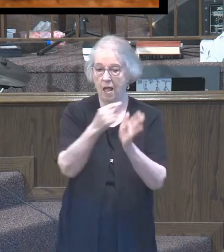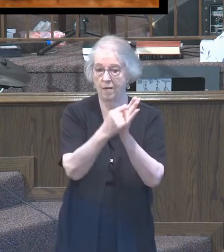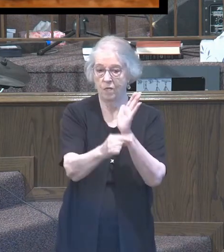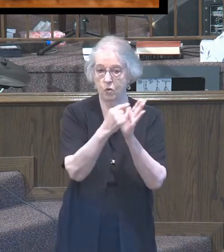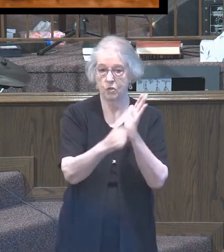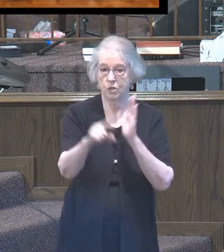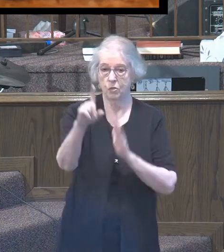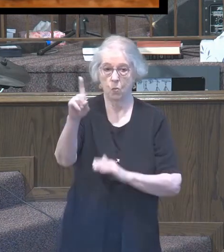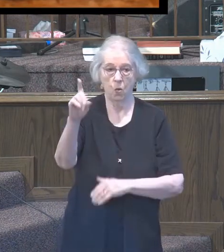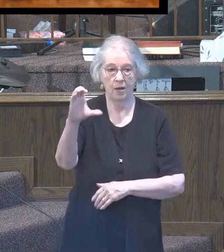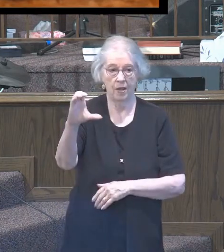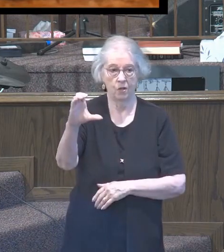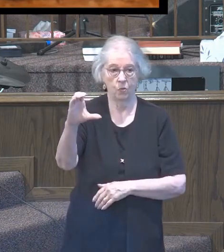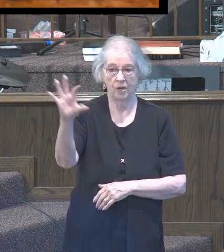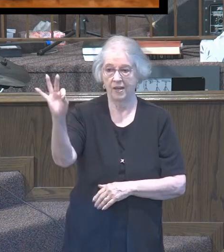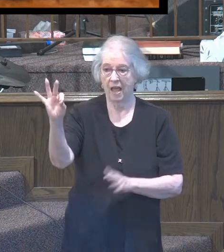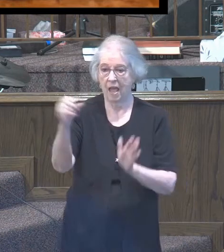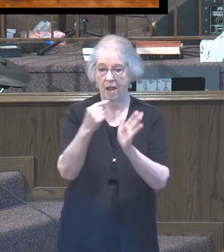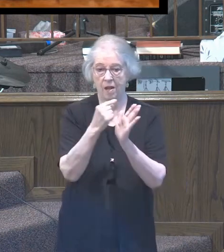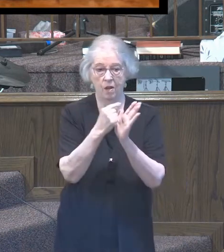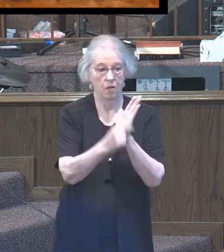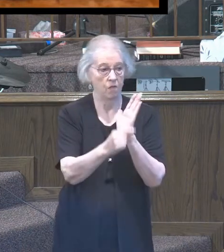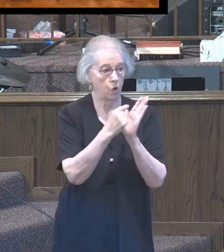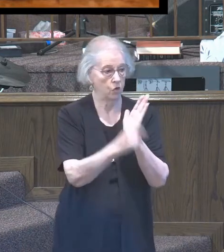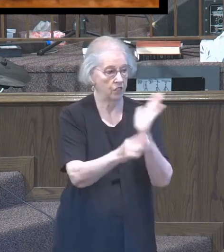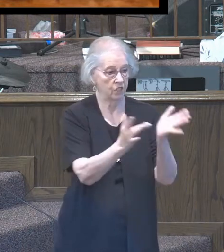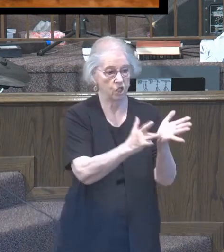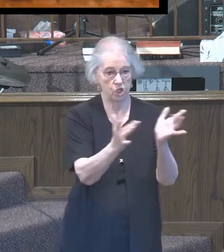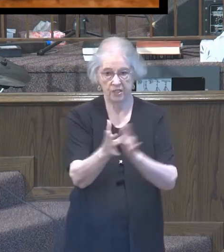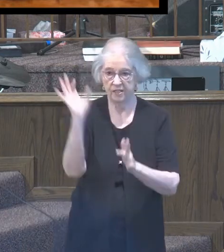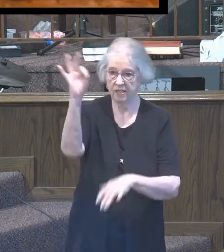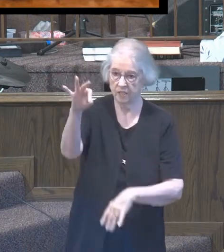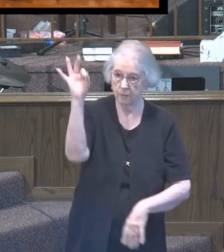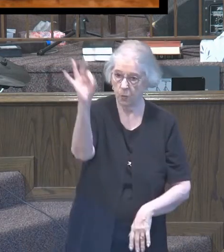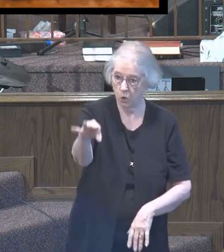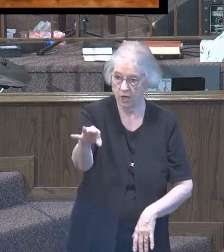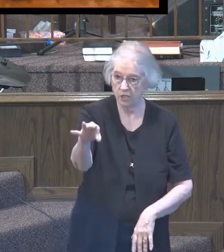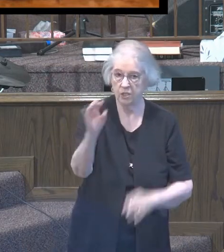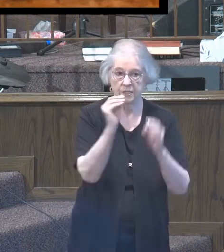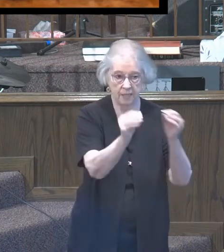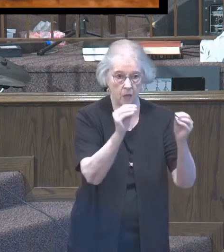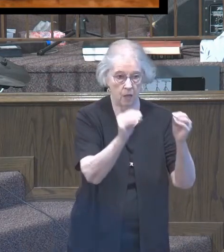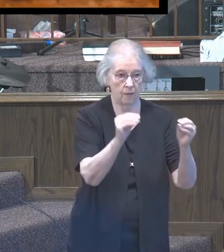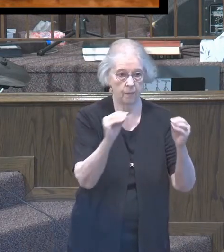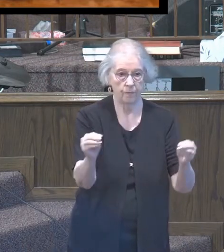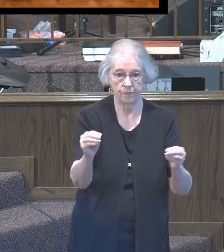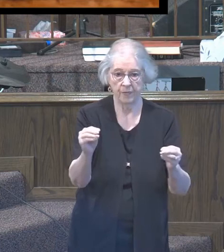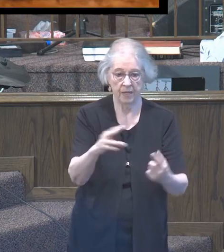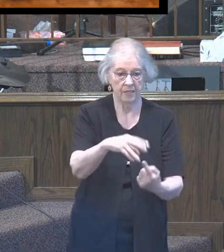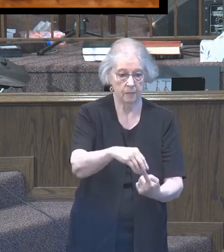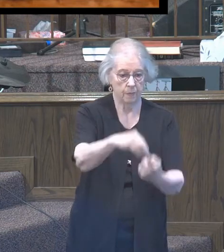It was delivered by Jesus at a specific time, in a specific